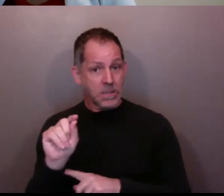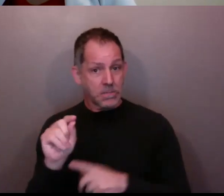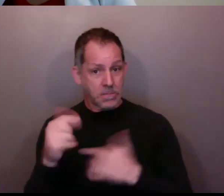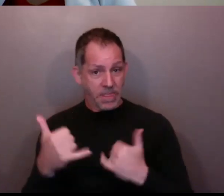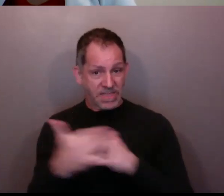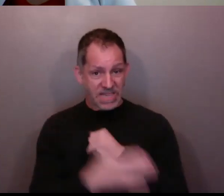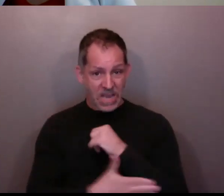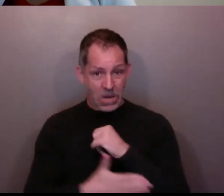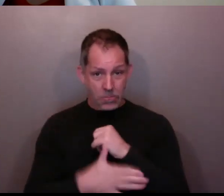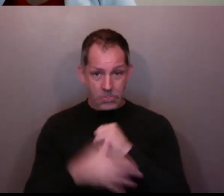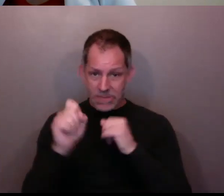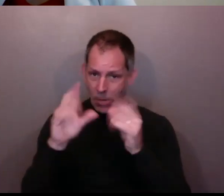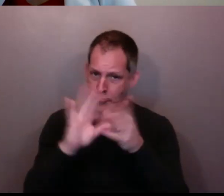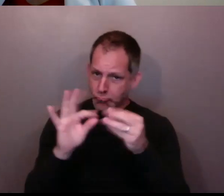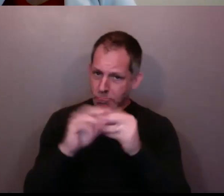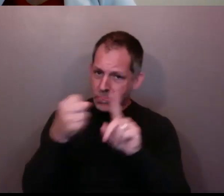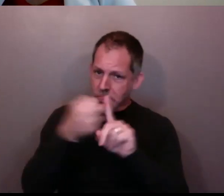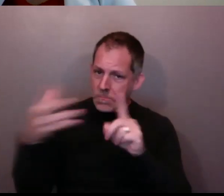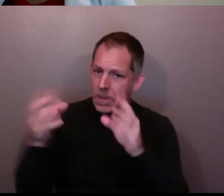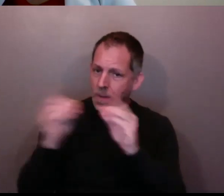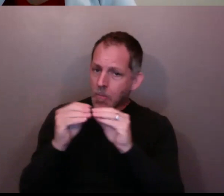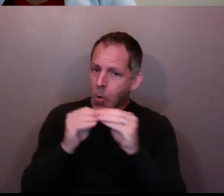adults about how concerned they should be?